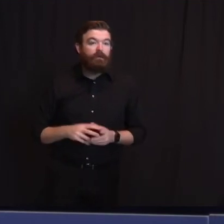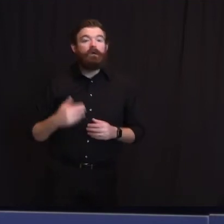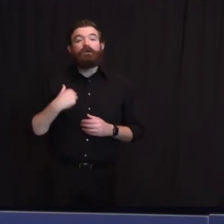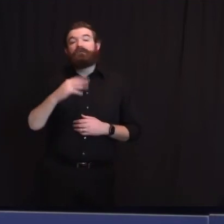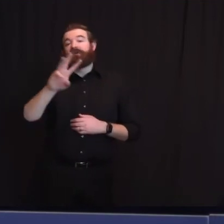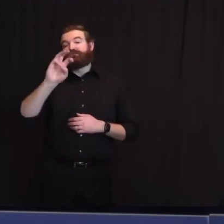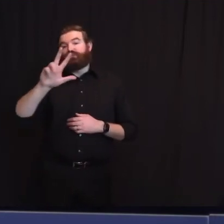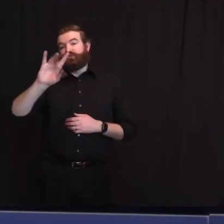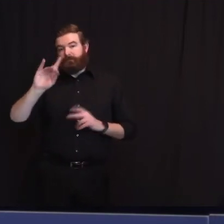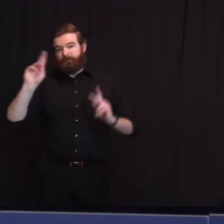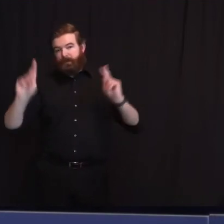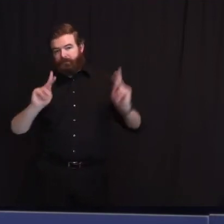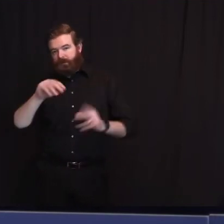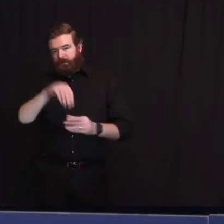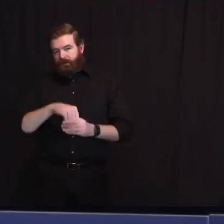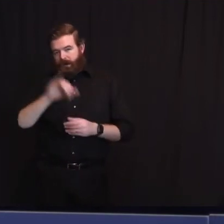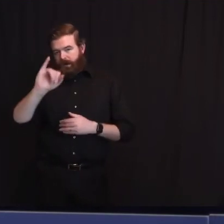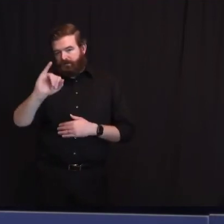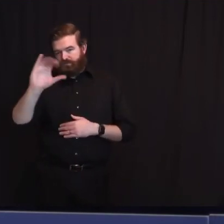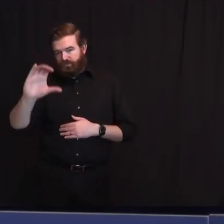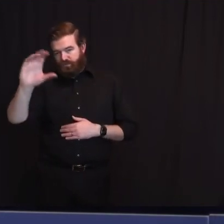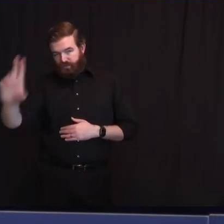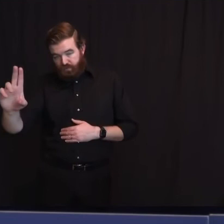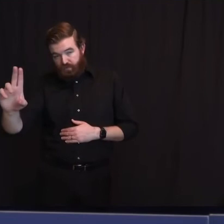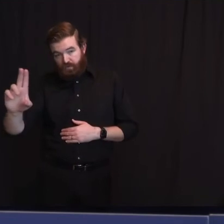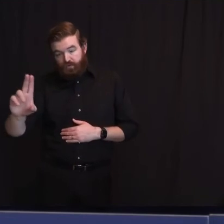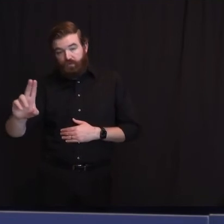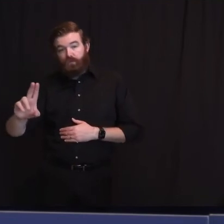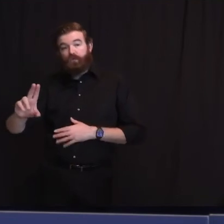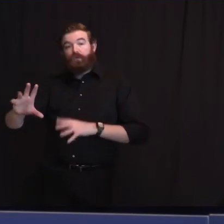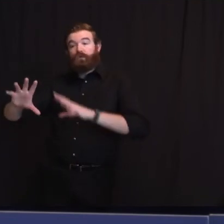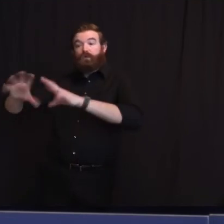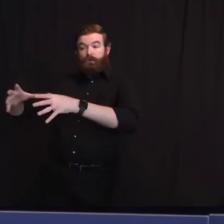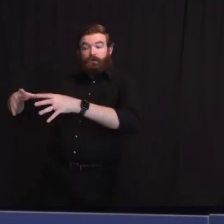638 individuals in critical care, 70% on ventilators.